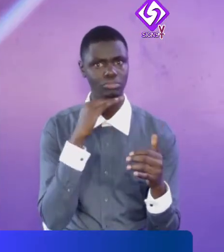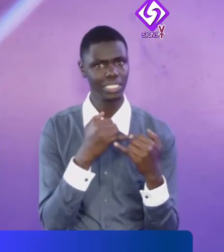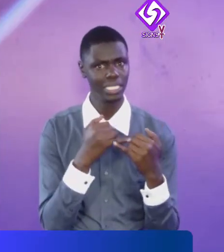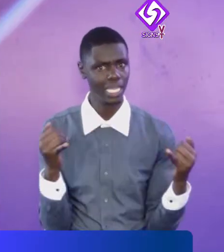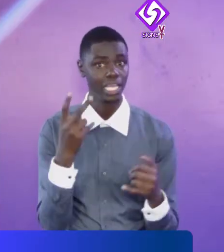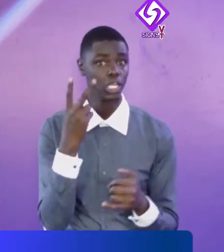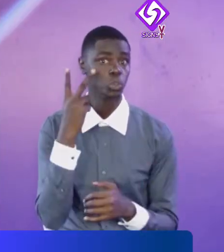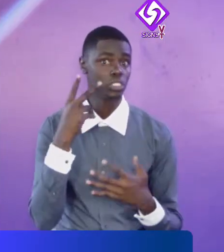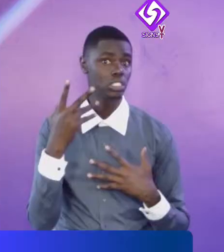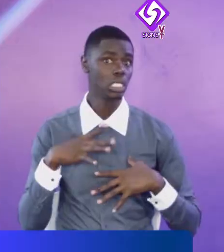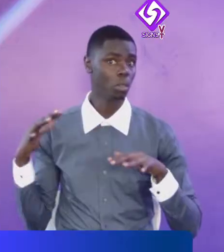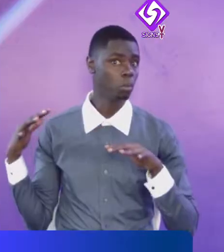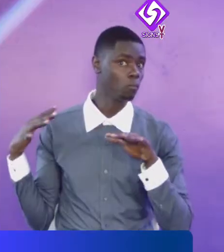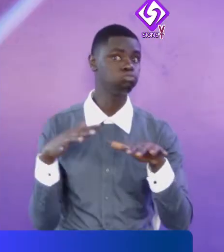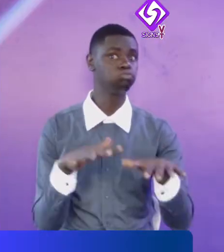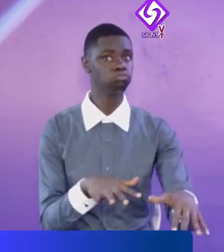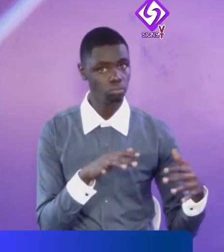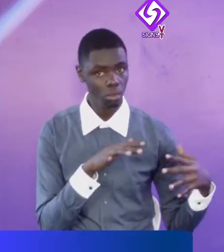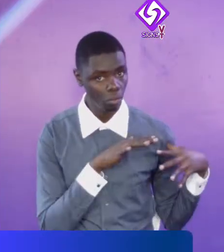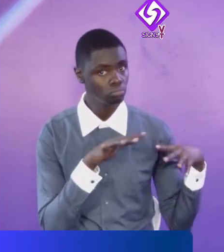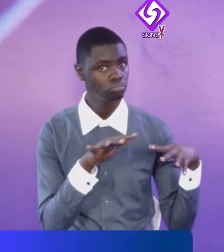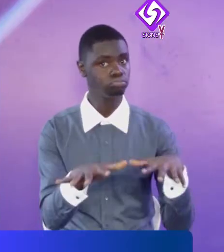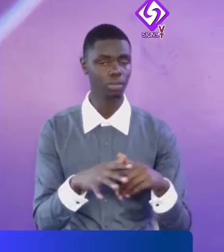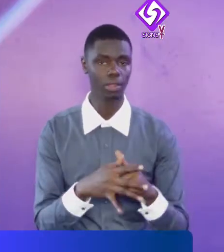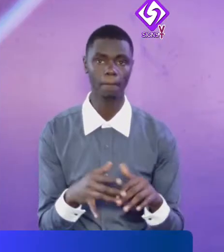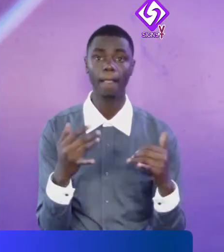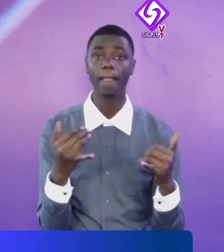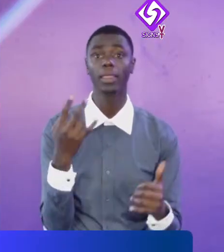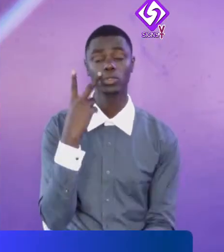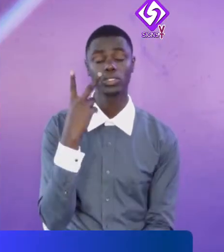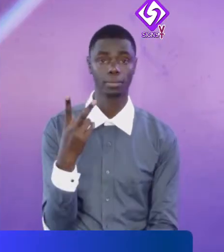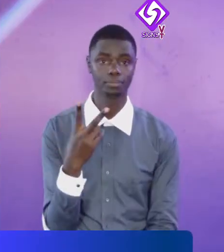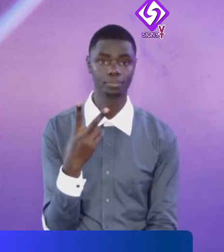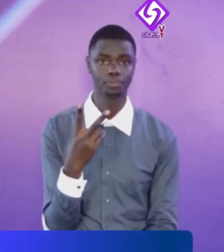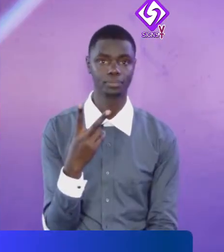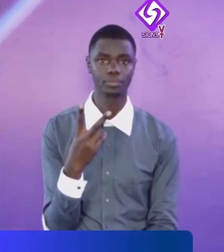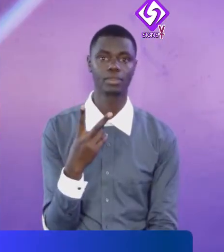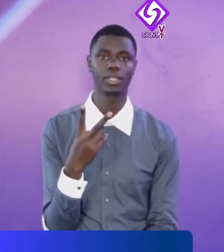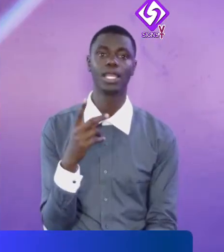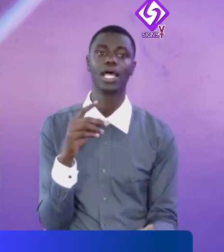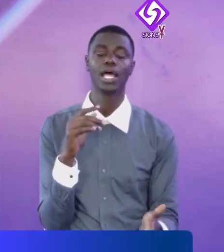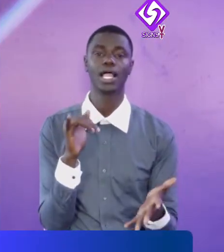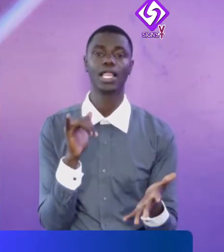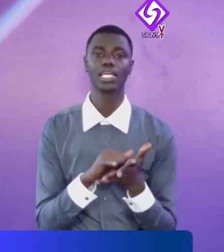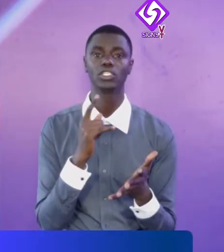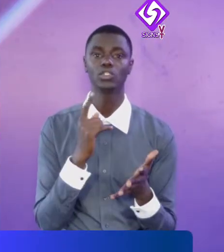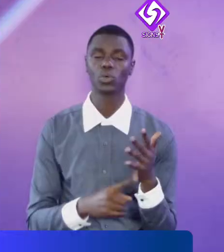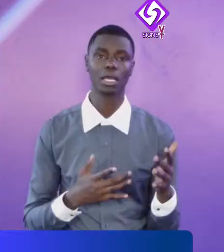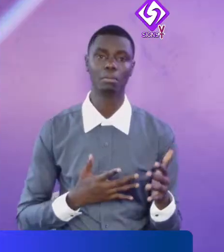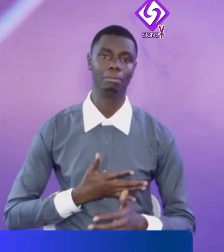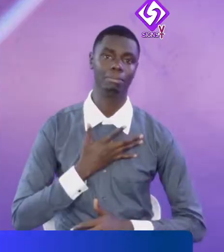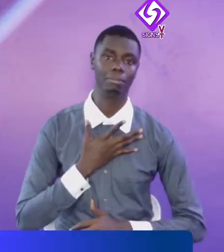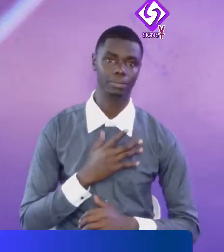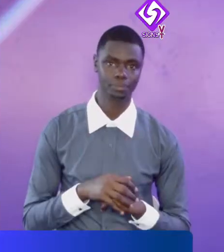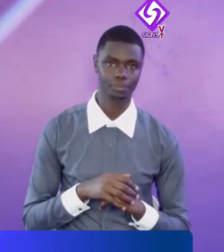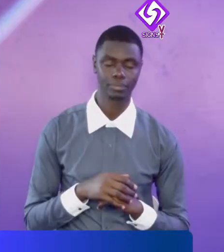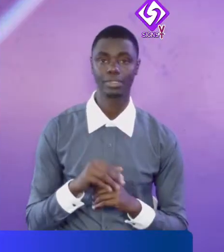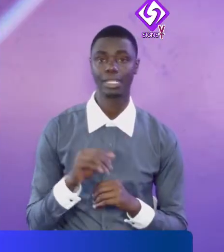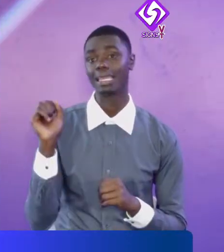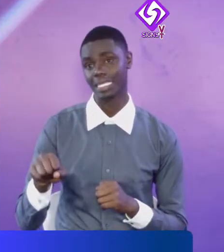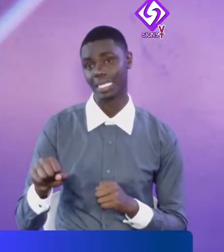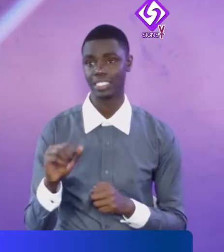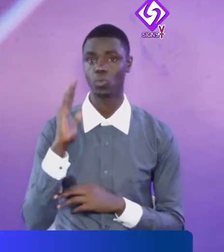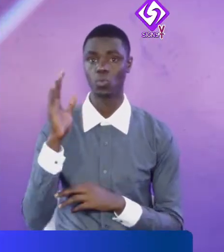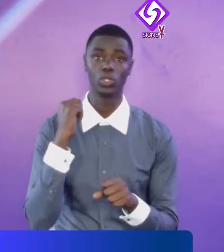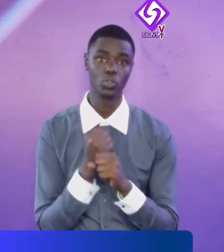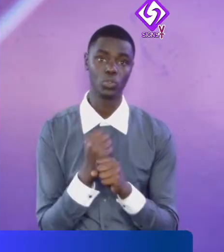you will see people Now, beginning now to register. but now you see, now this is this is what I'm agitated about. Yes, we are going to do